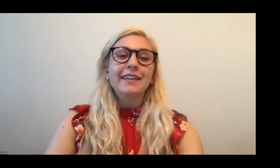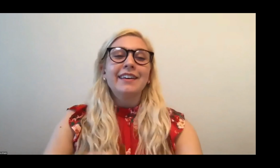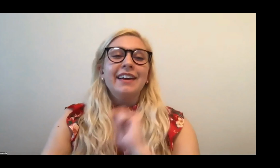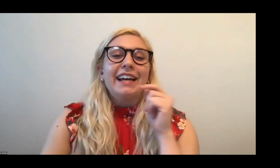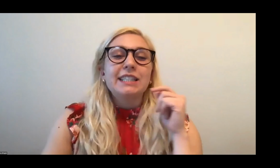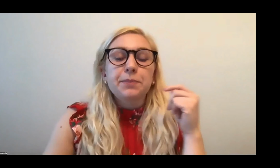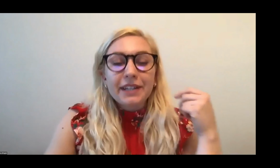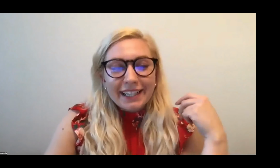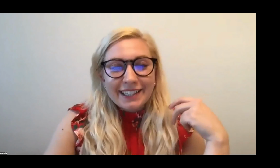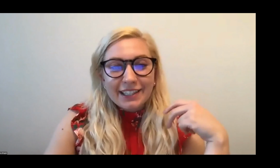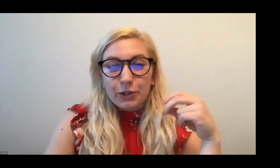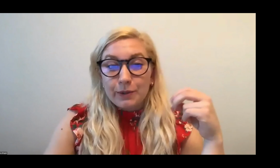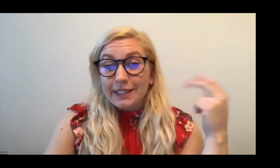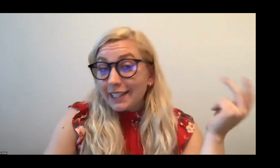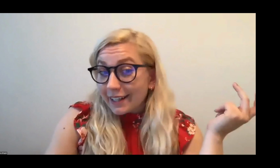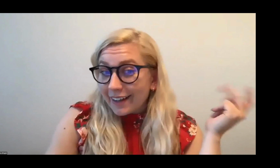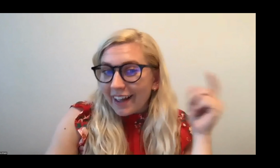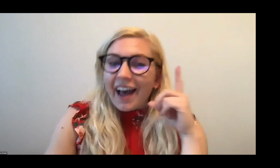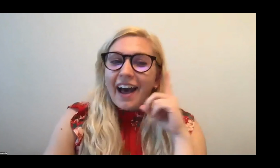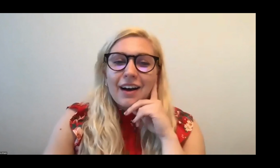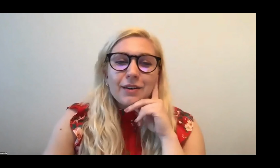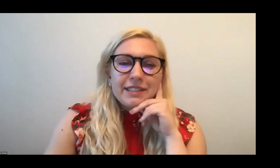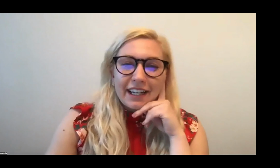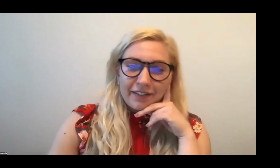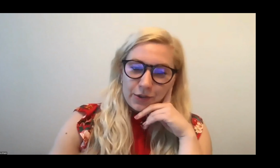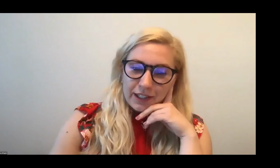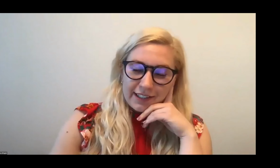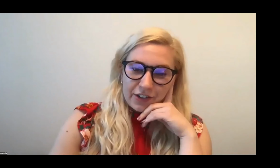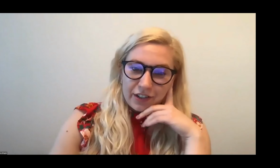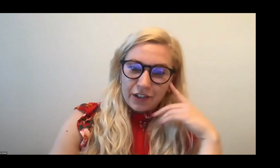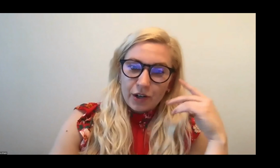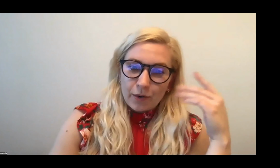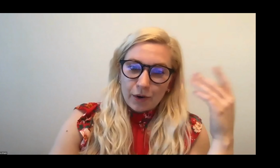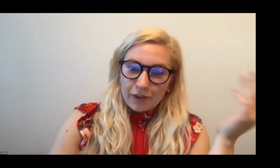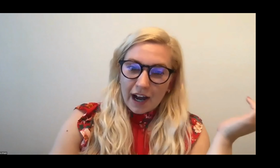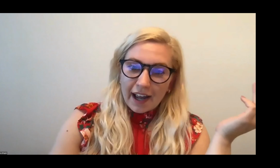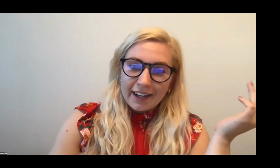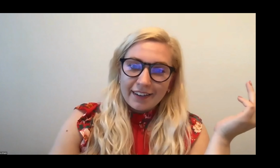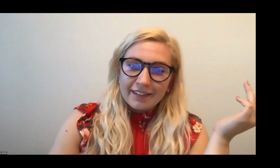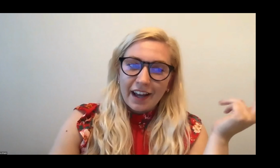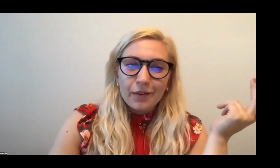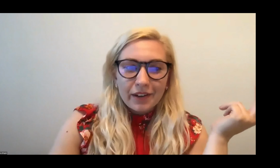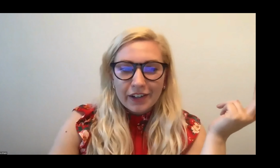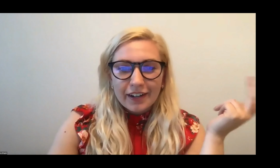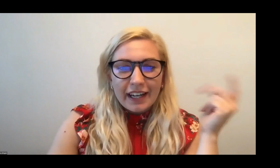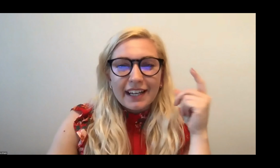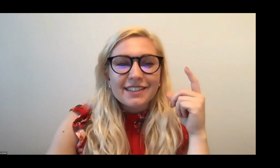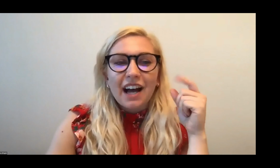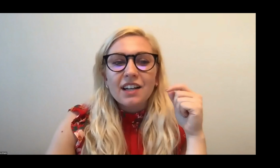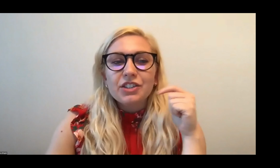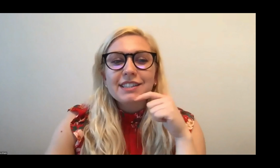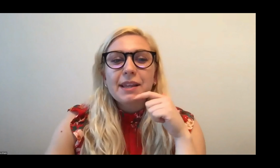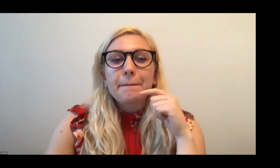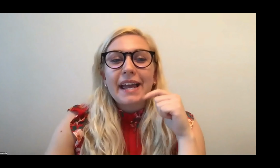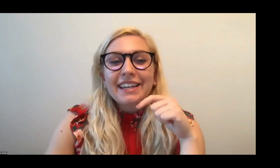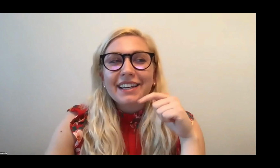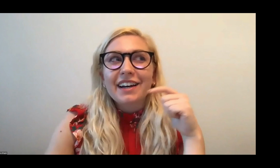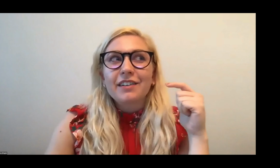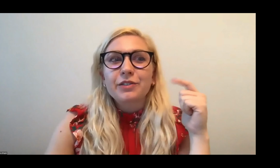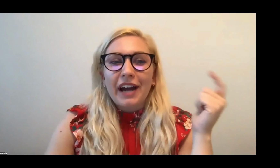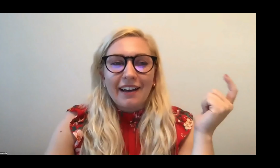here. It's pretty easy to see how data visualization can go awry. However, it's not just